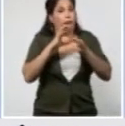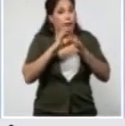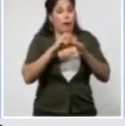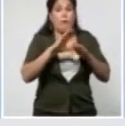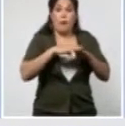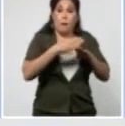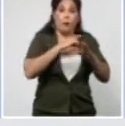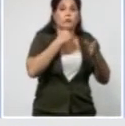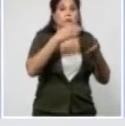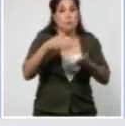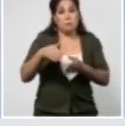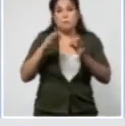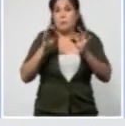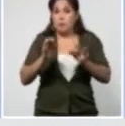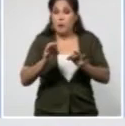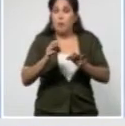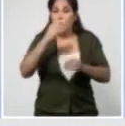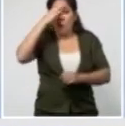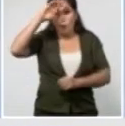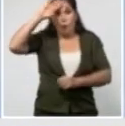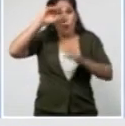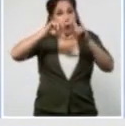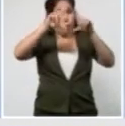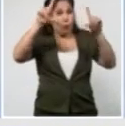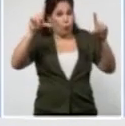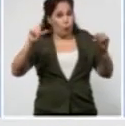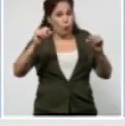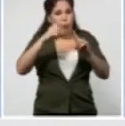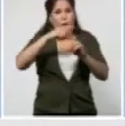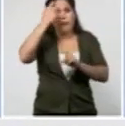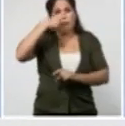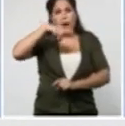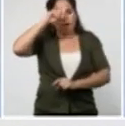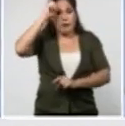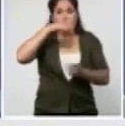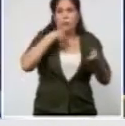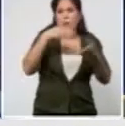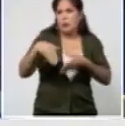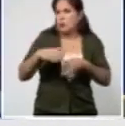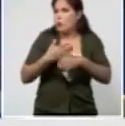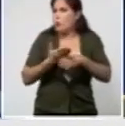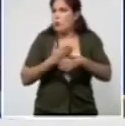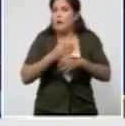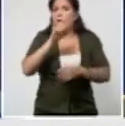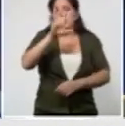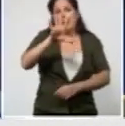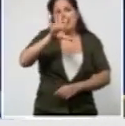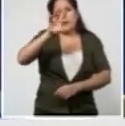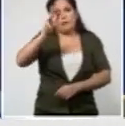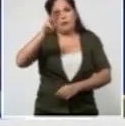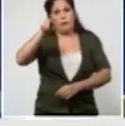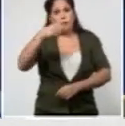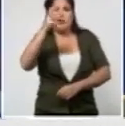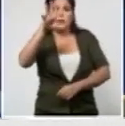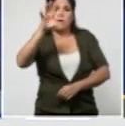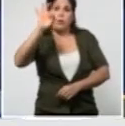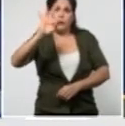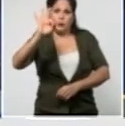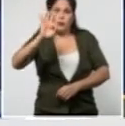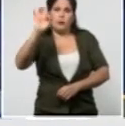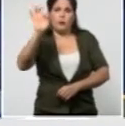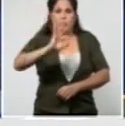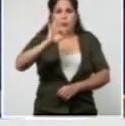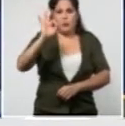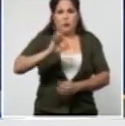due to this disease, and that gives Cuba a fatality rate of